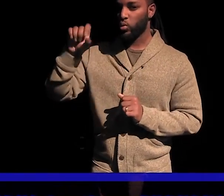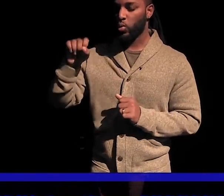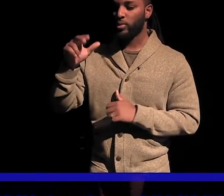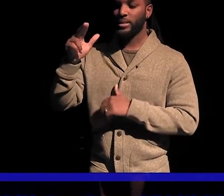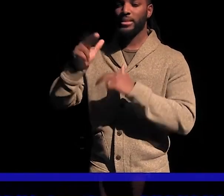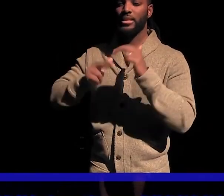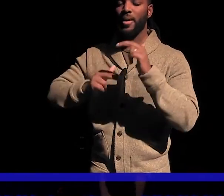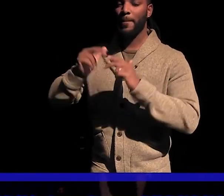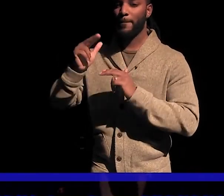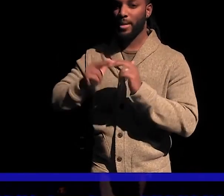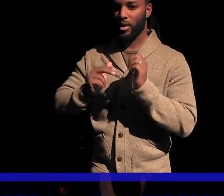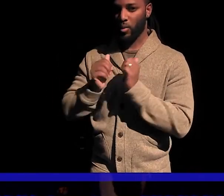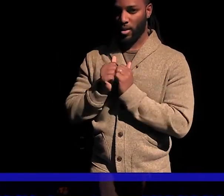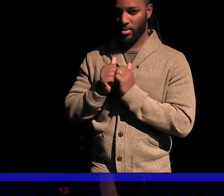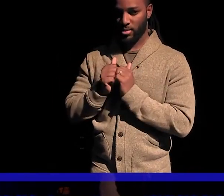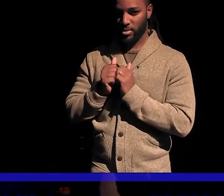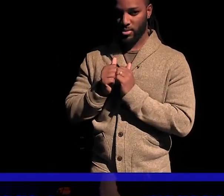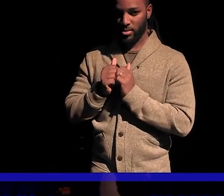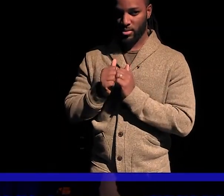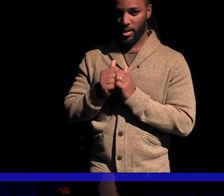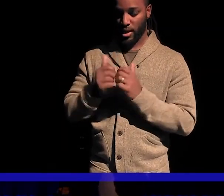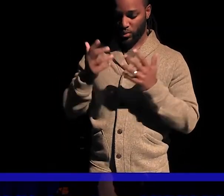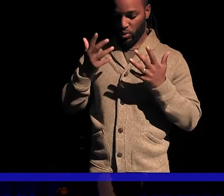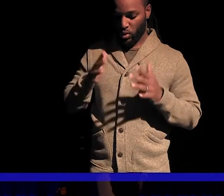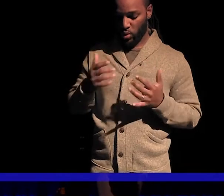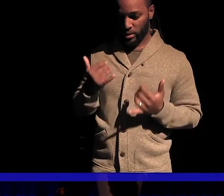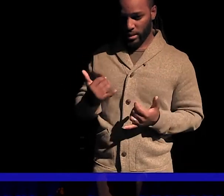with. As we close today,